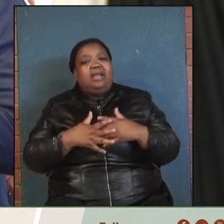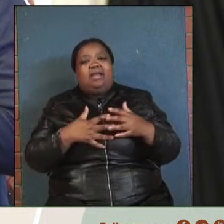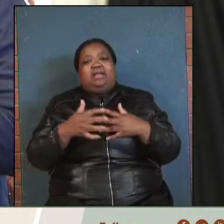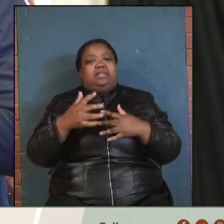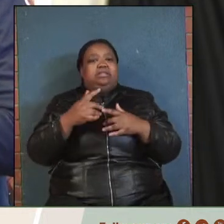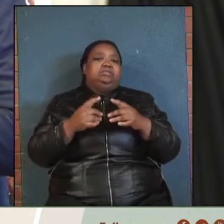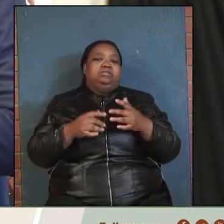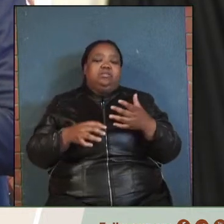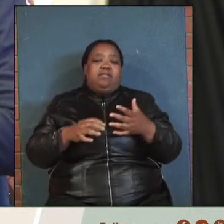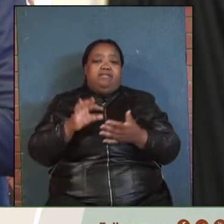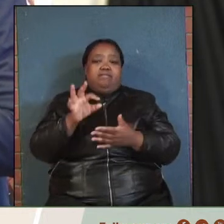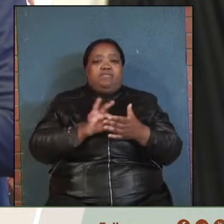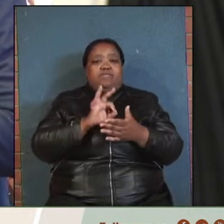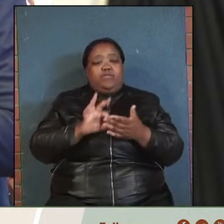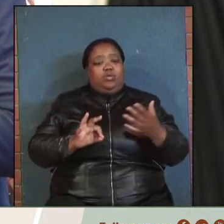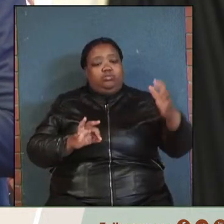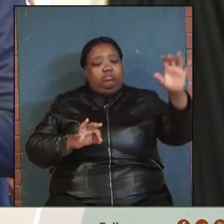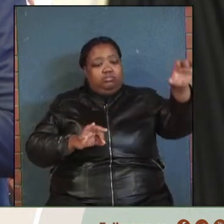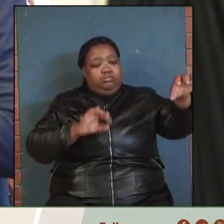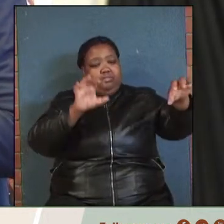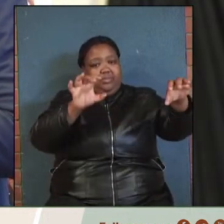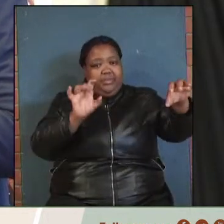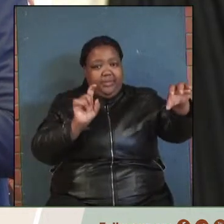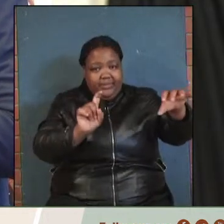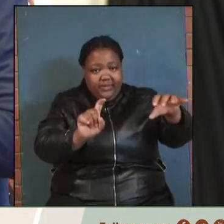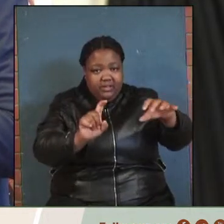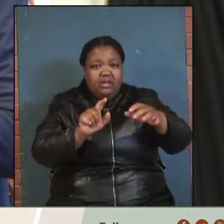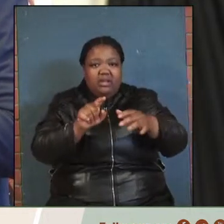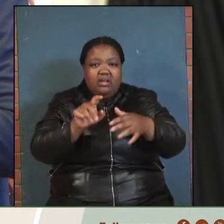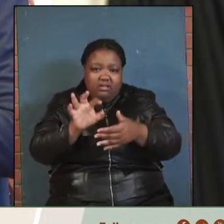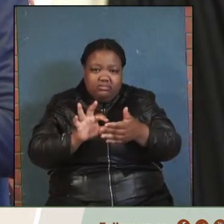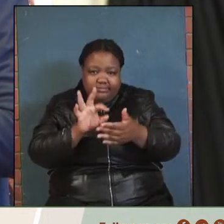cast their vote therein.